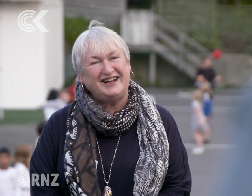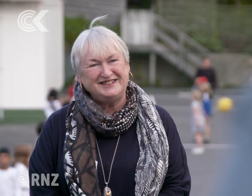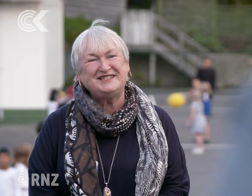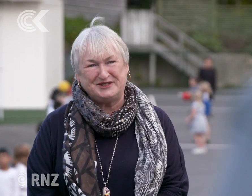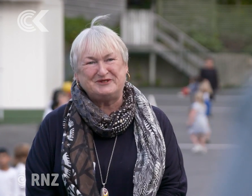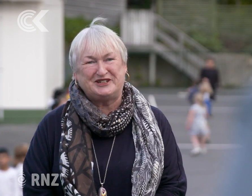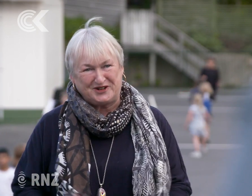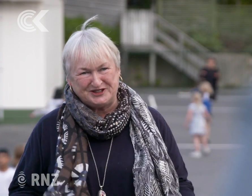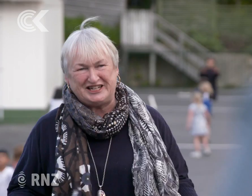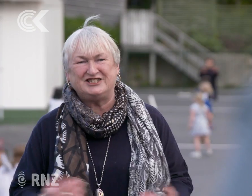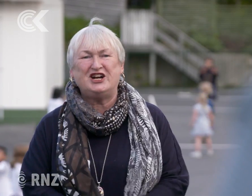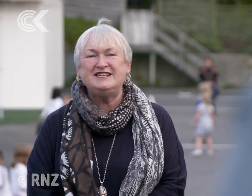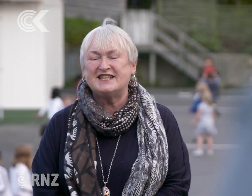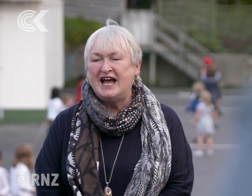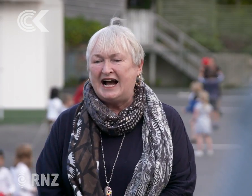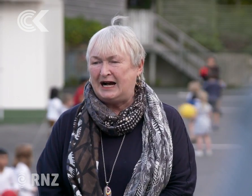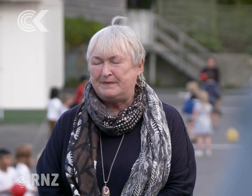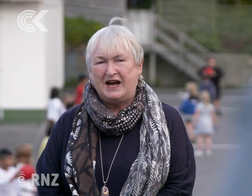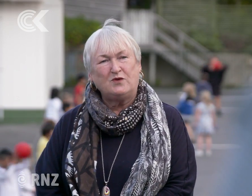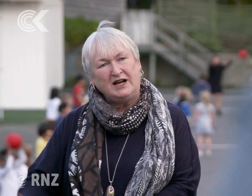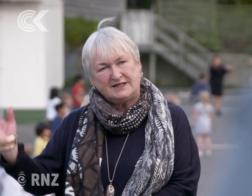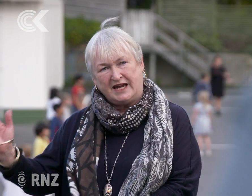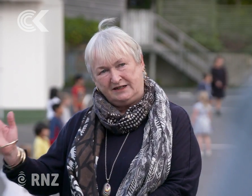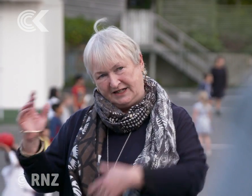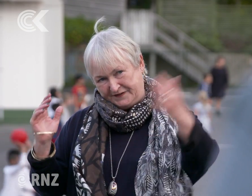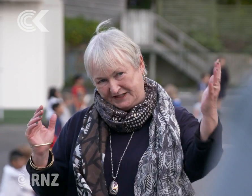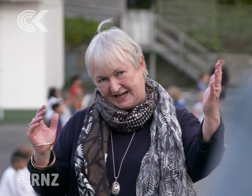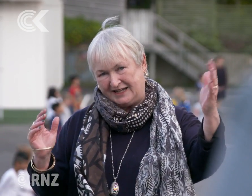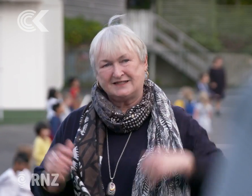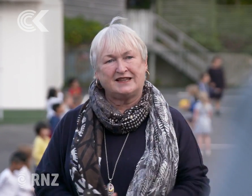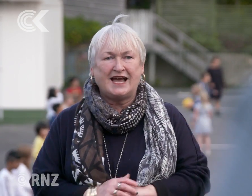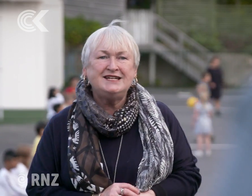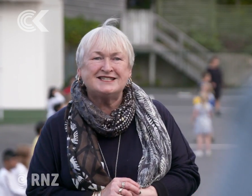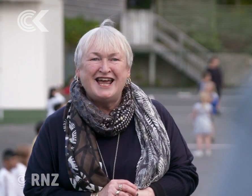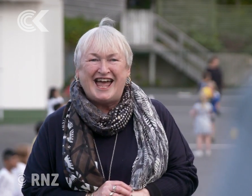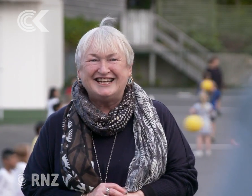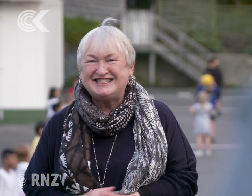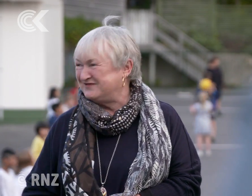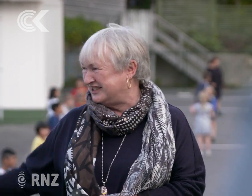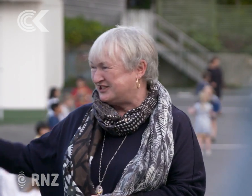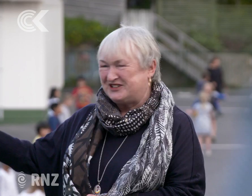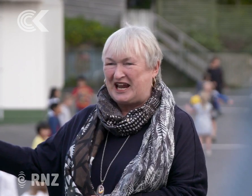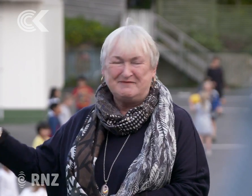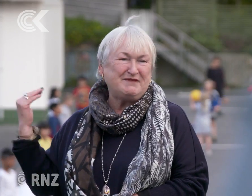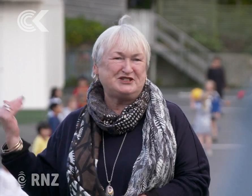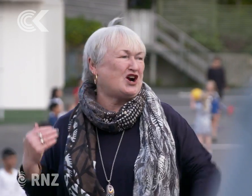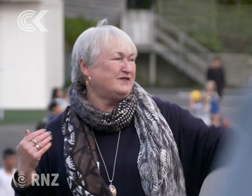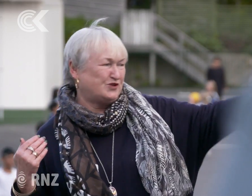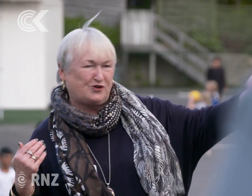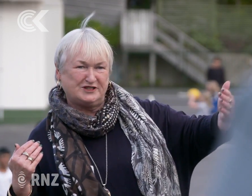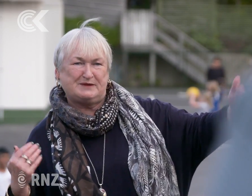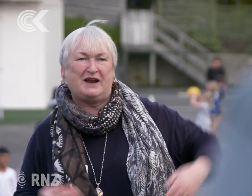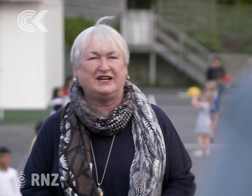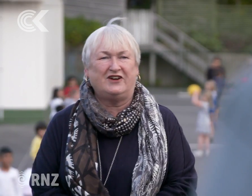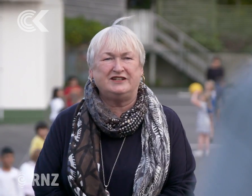to sign in so that we could contact trace. Otherwise, they left their darlings at the gates. And the children came up the drive